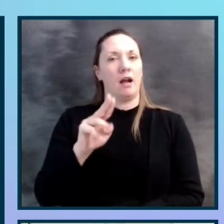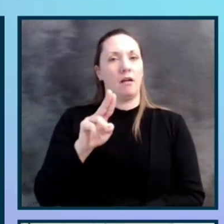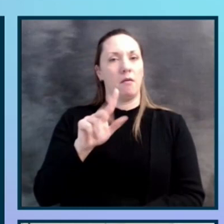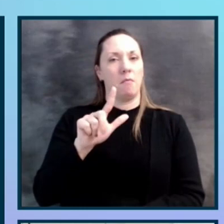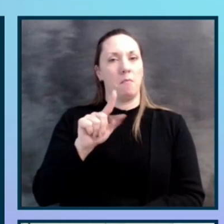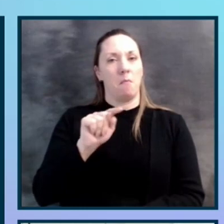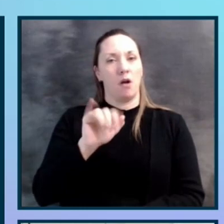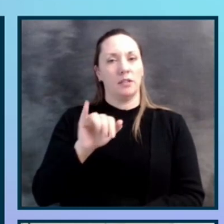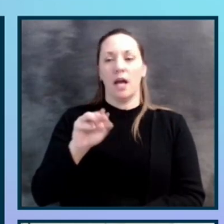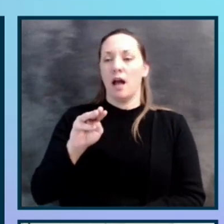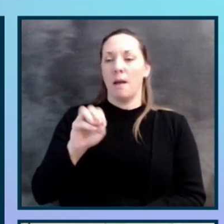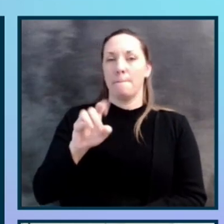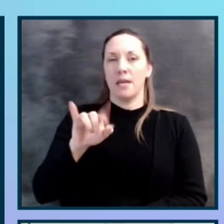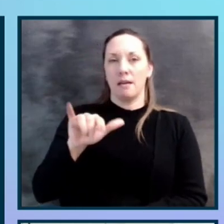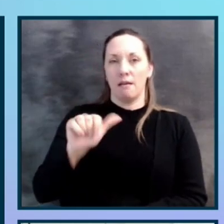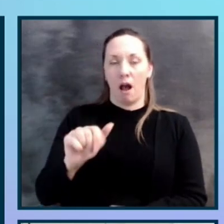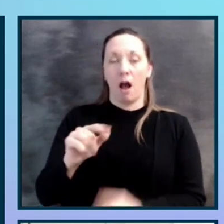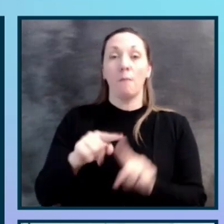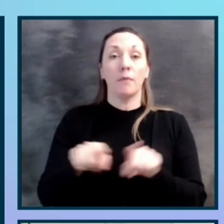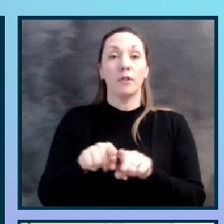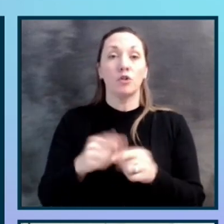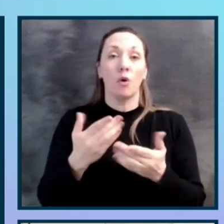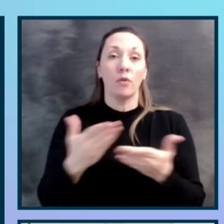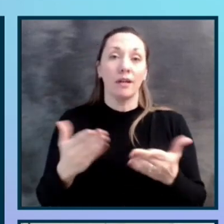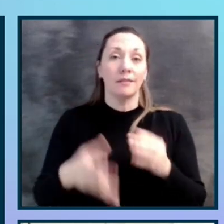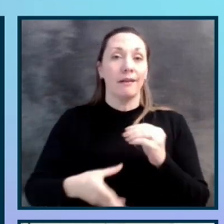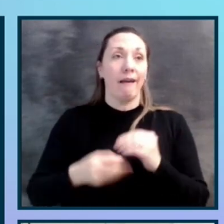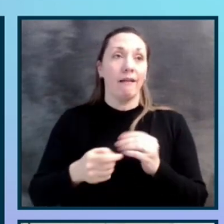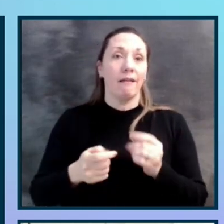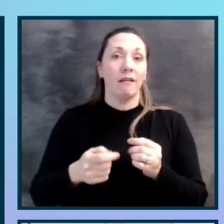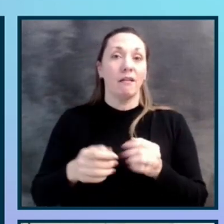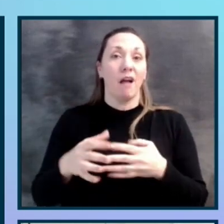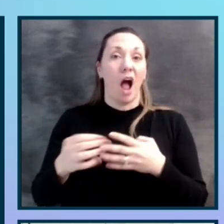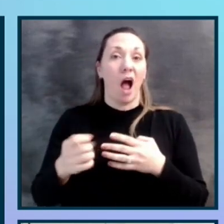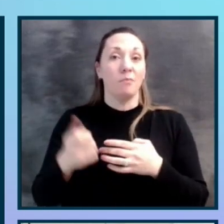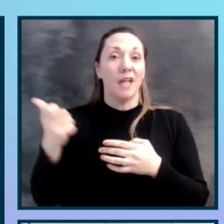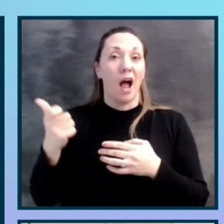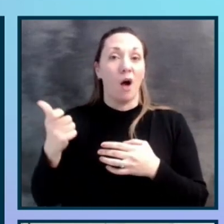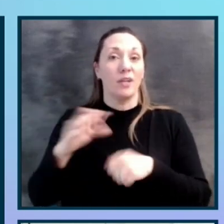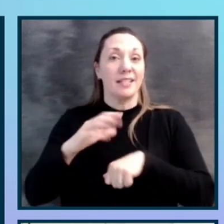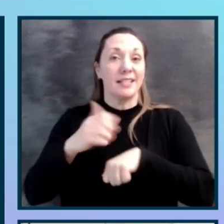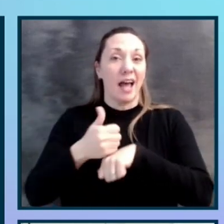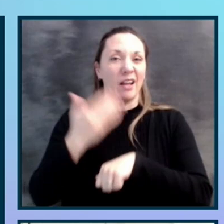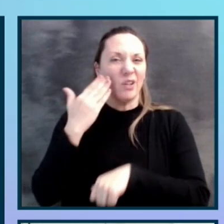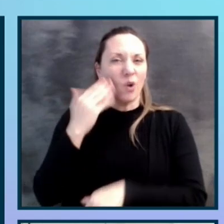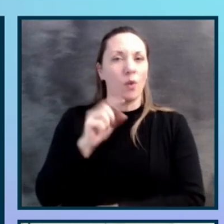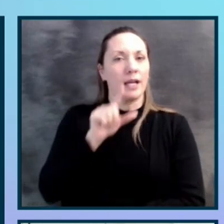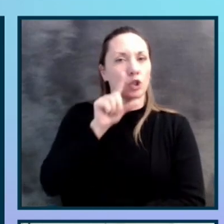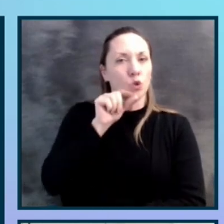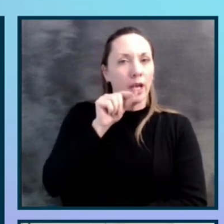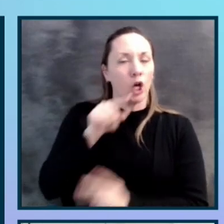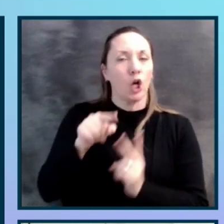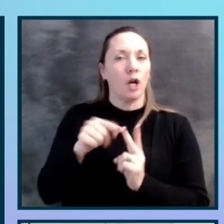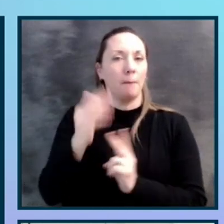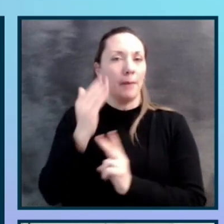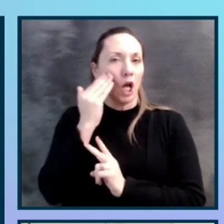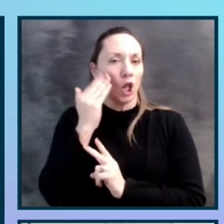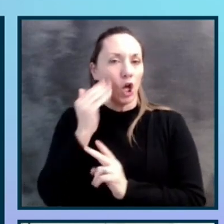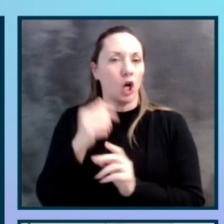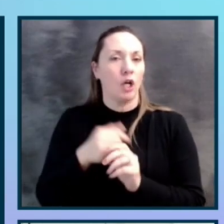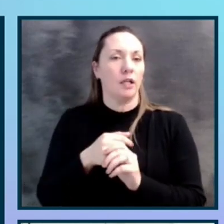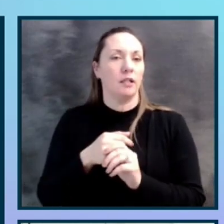But there's also things like adding opt-out settings, like I talked about on Twitter, the alert before the war in